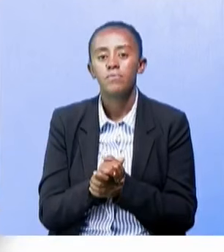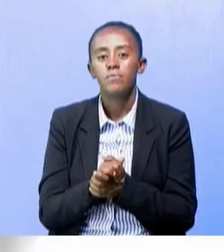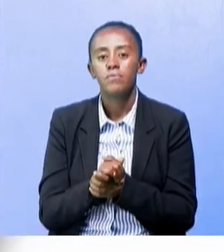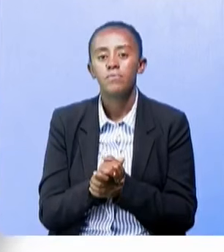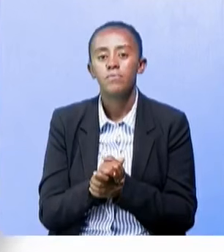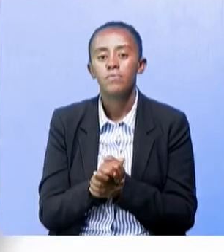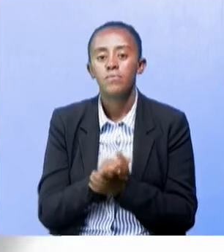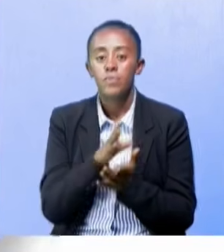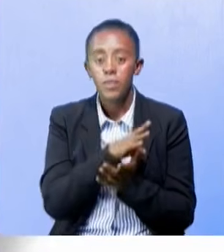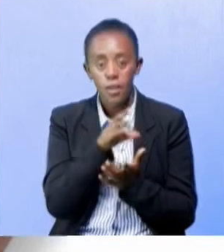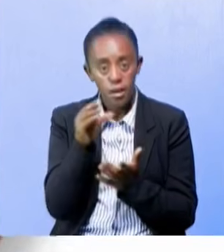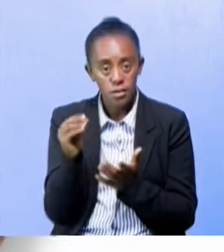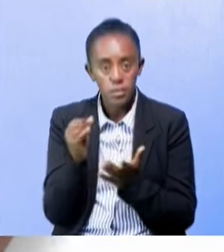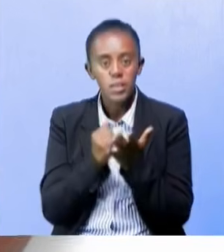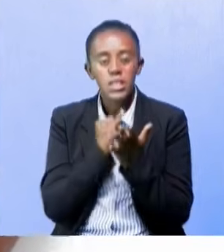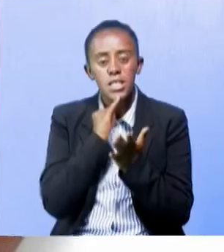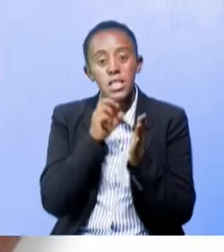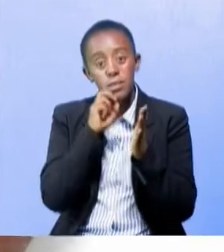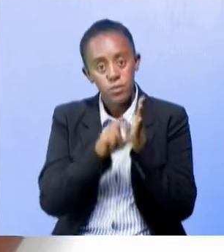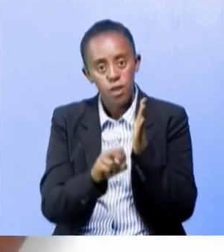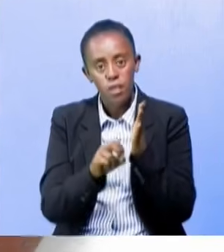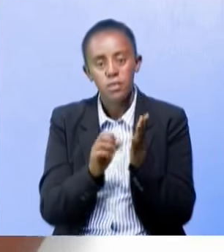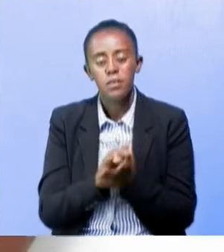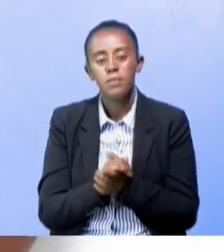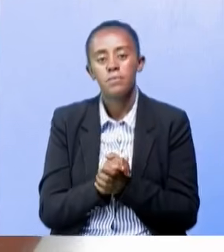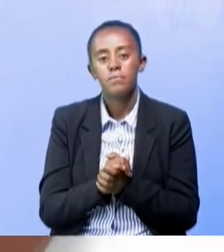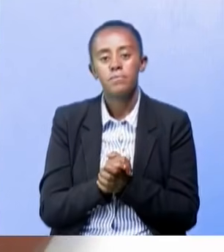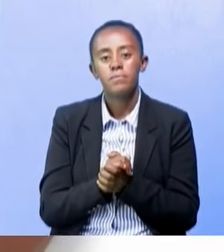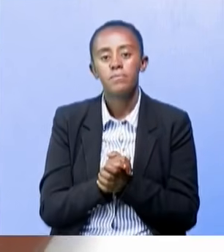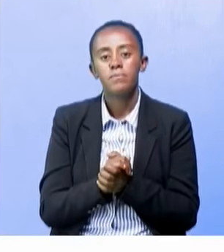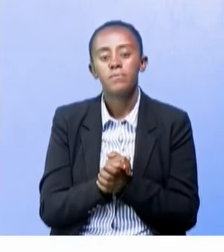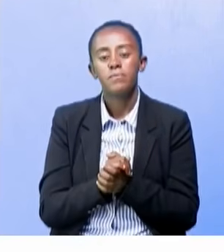it is result.